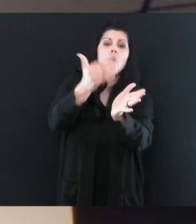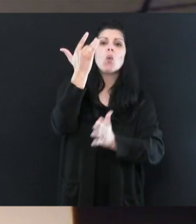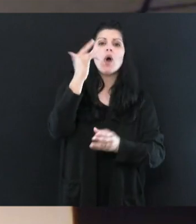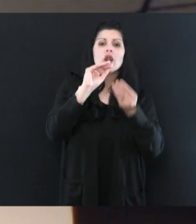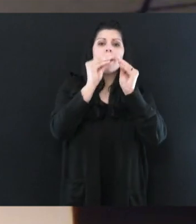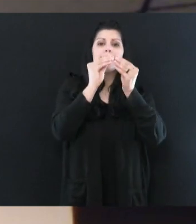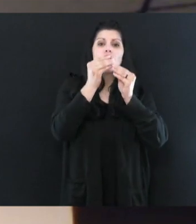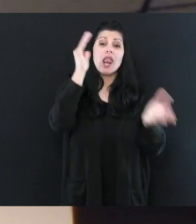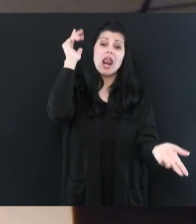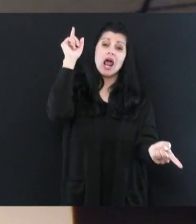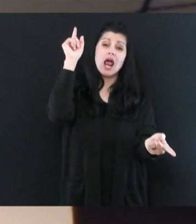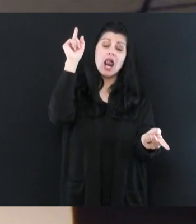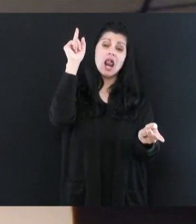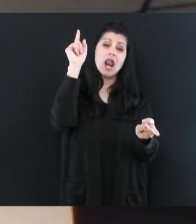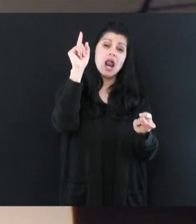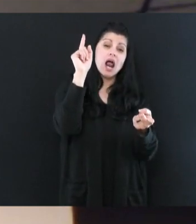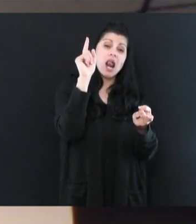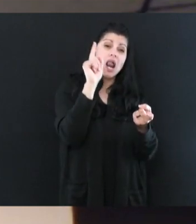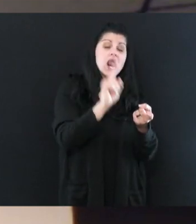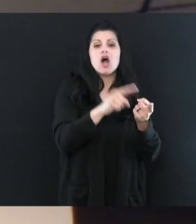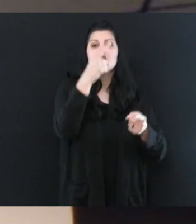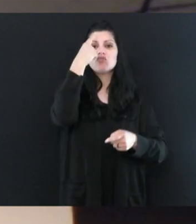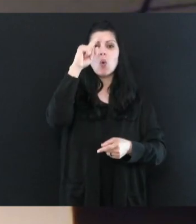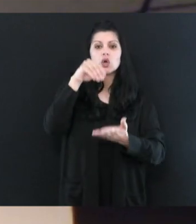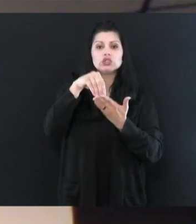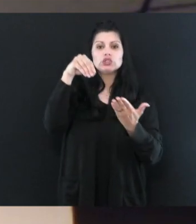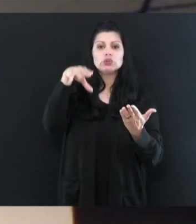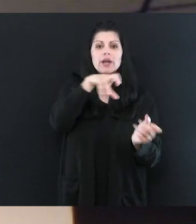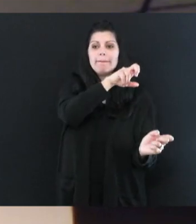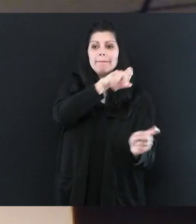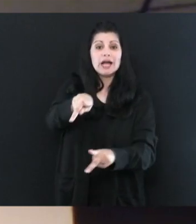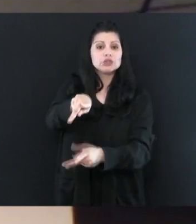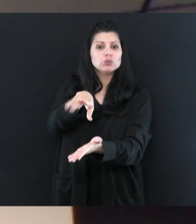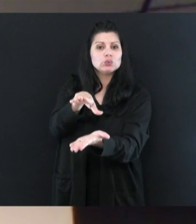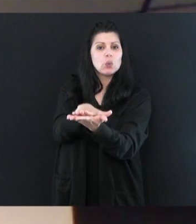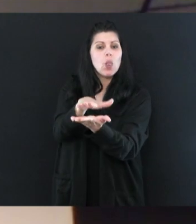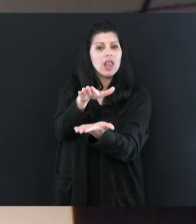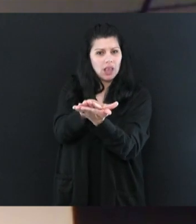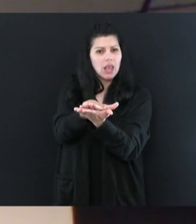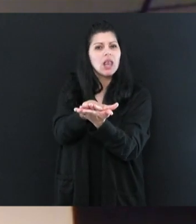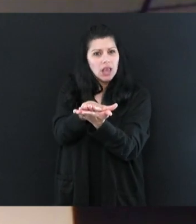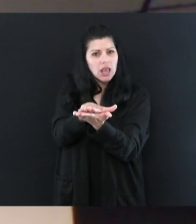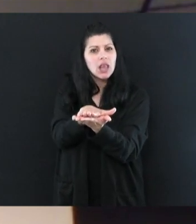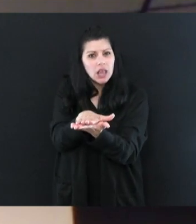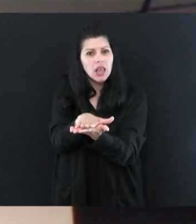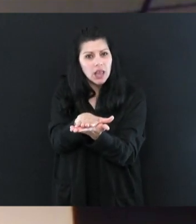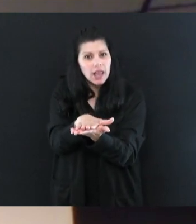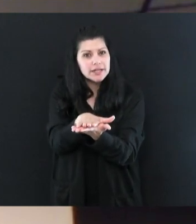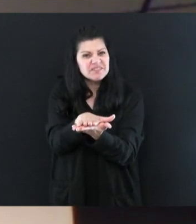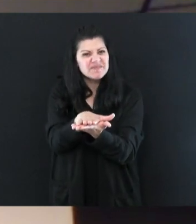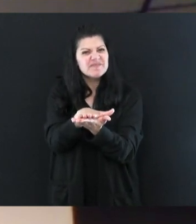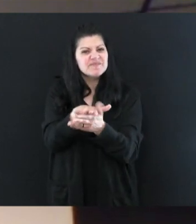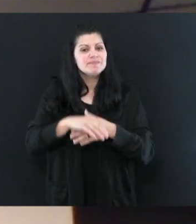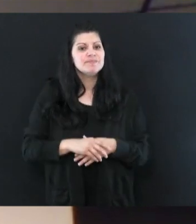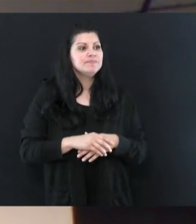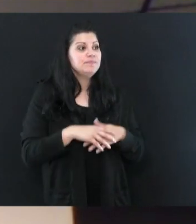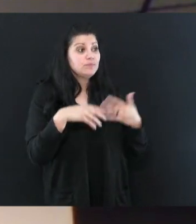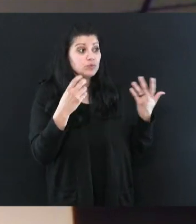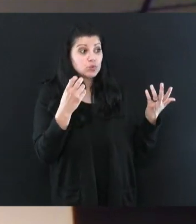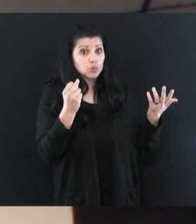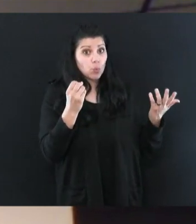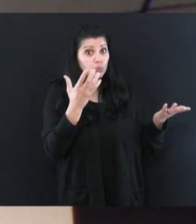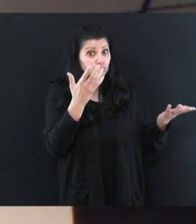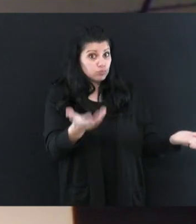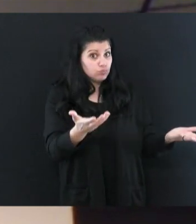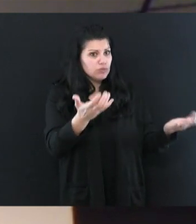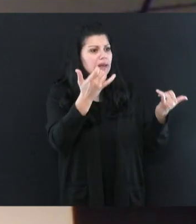those numbers down and help get kids back in person for learning following the school's county alert system. So what is